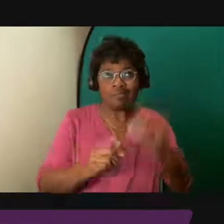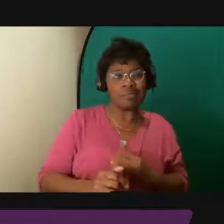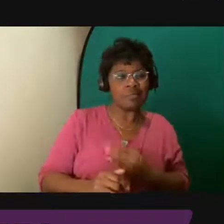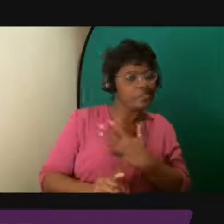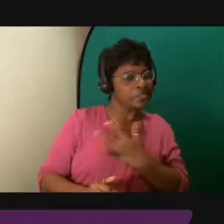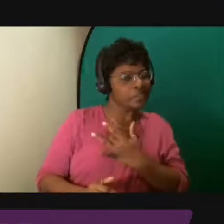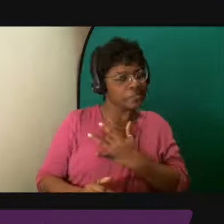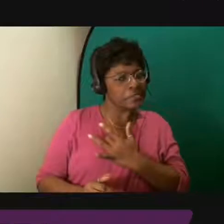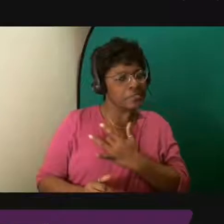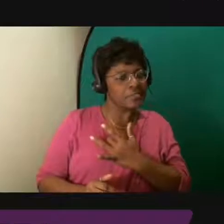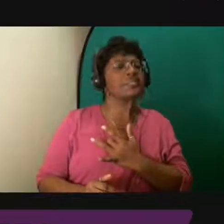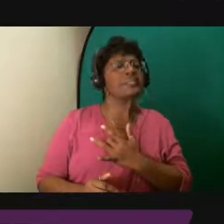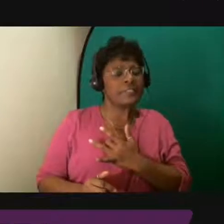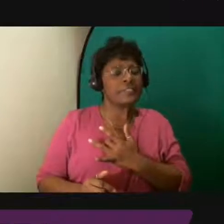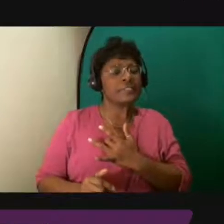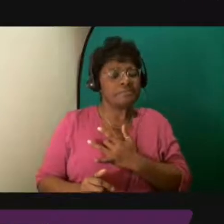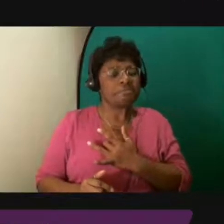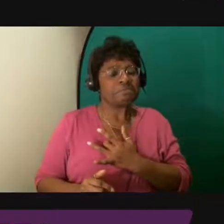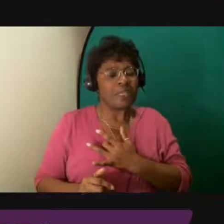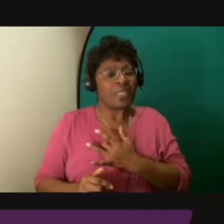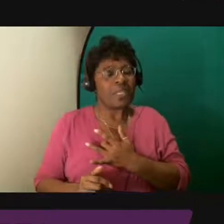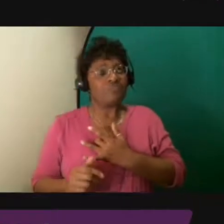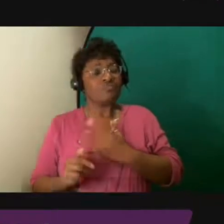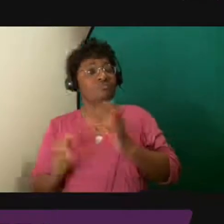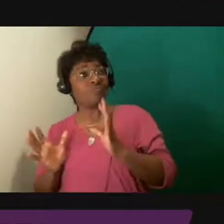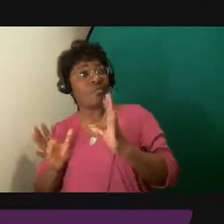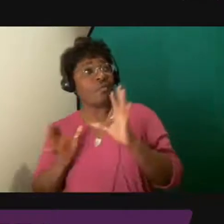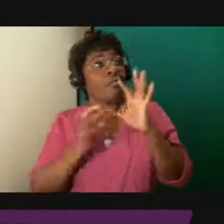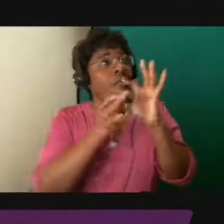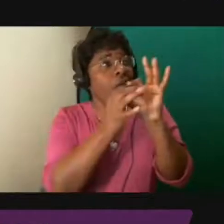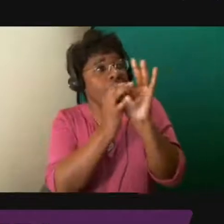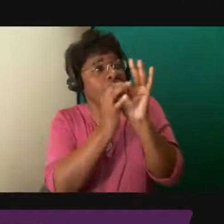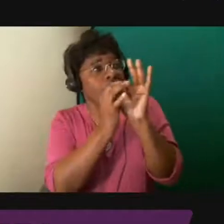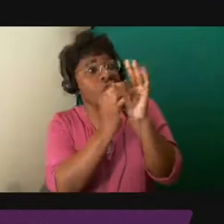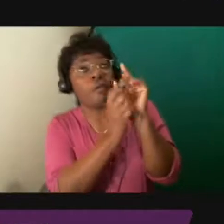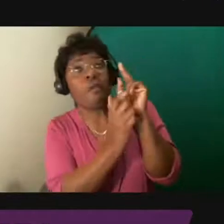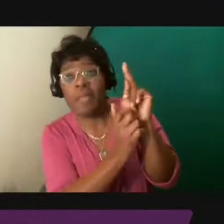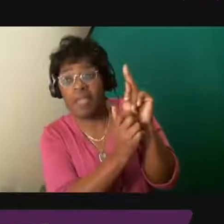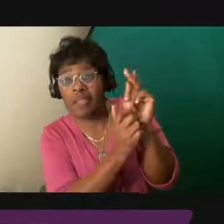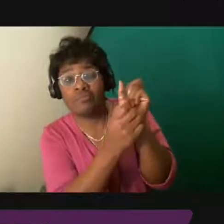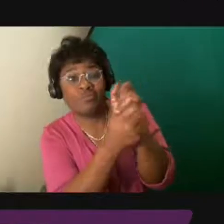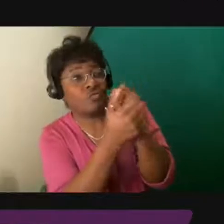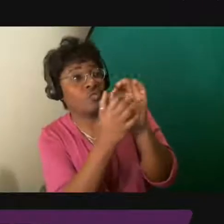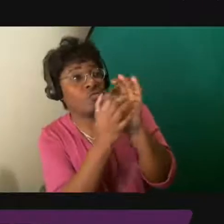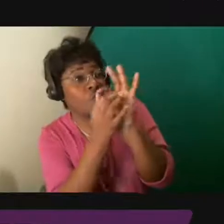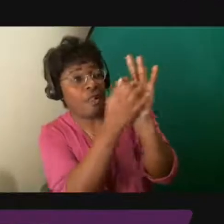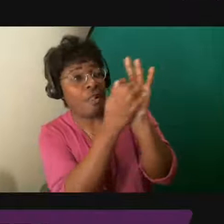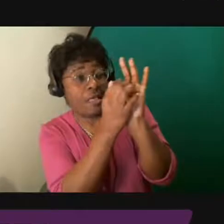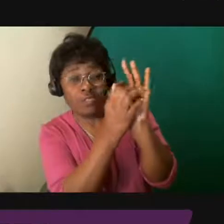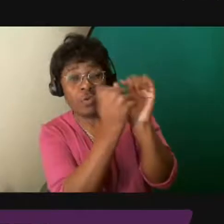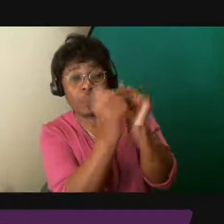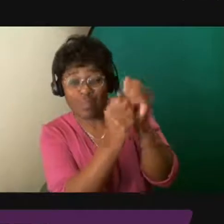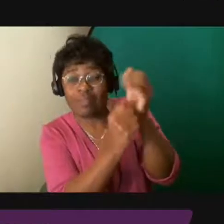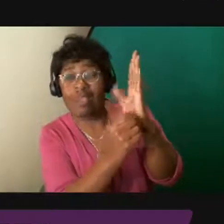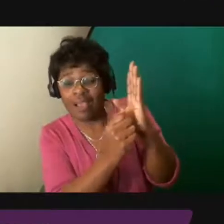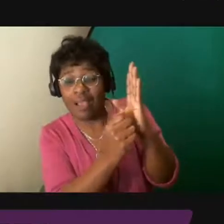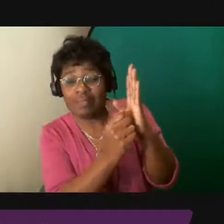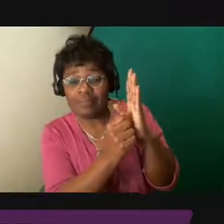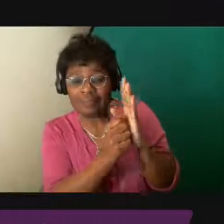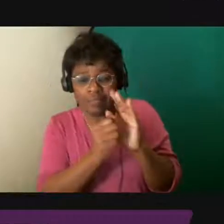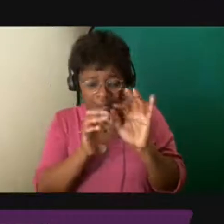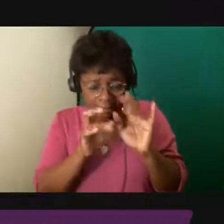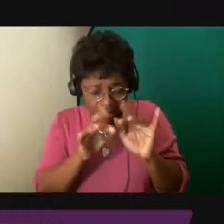you, then give your life back to Christ. Restore your relationship to Christ. Connect again to Christ. Text new faith